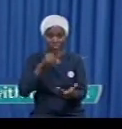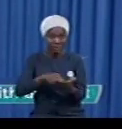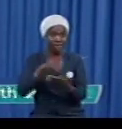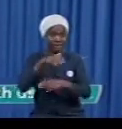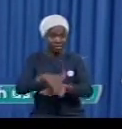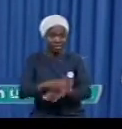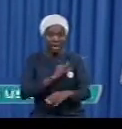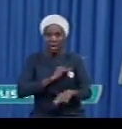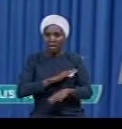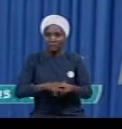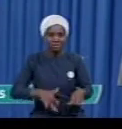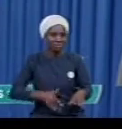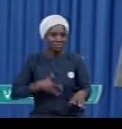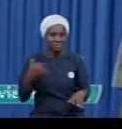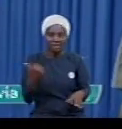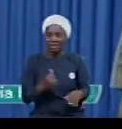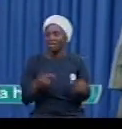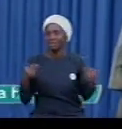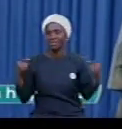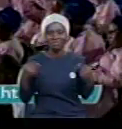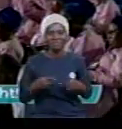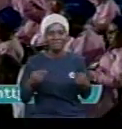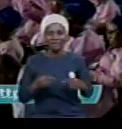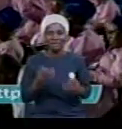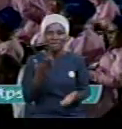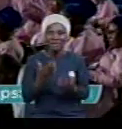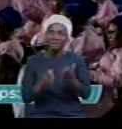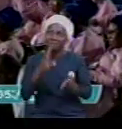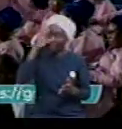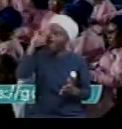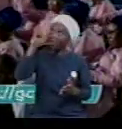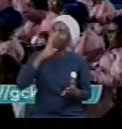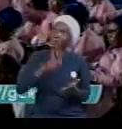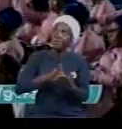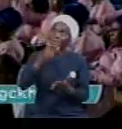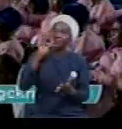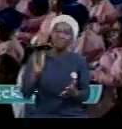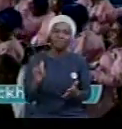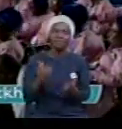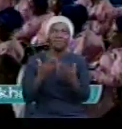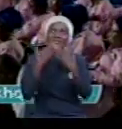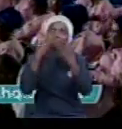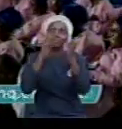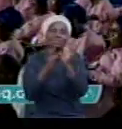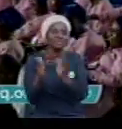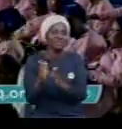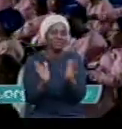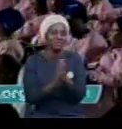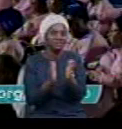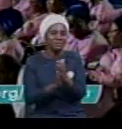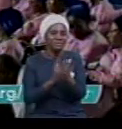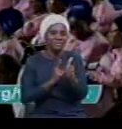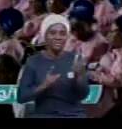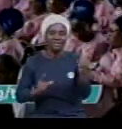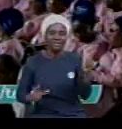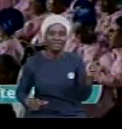pain. Ah, may his name be glorified. Thank you, Jesus. Praise the Lord. Praise the Lord.